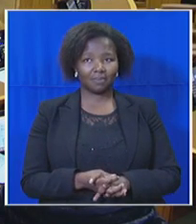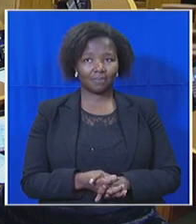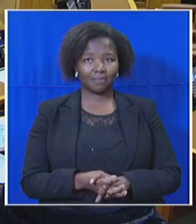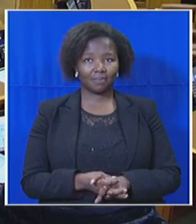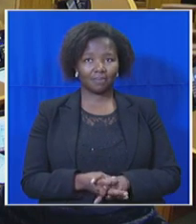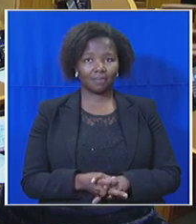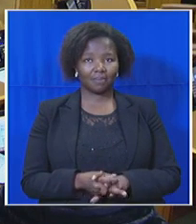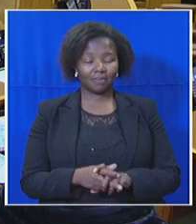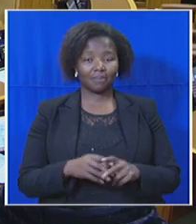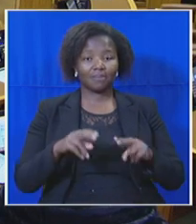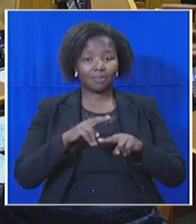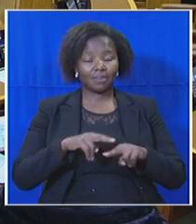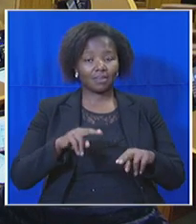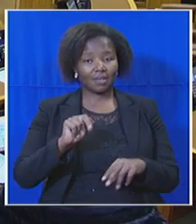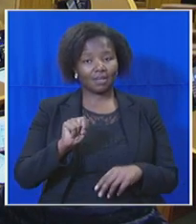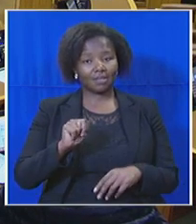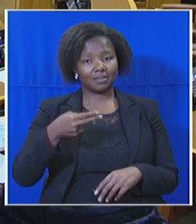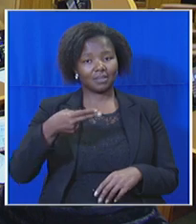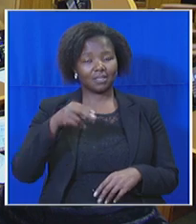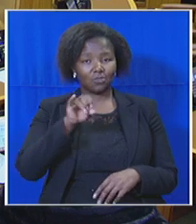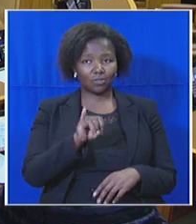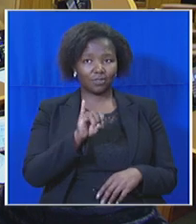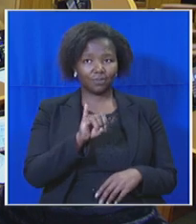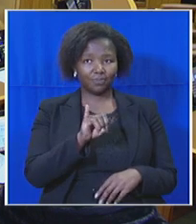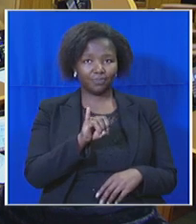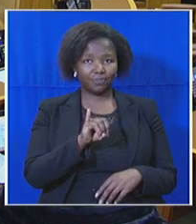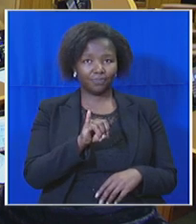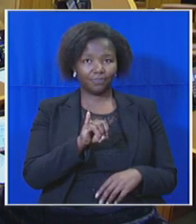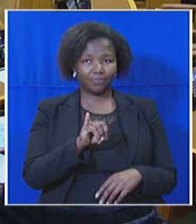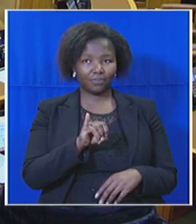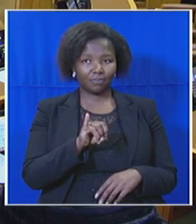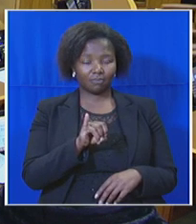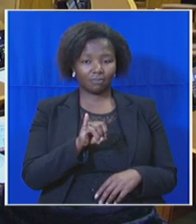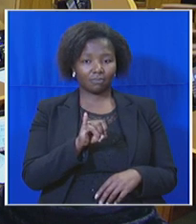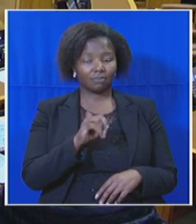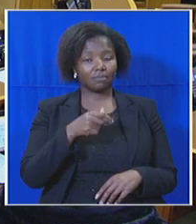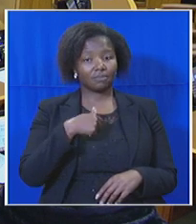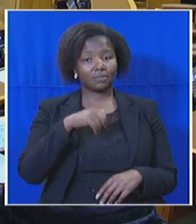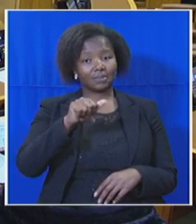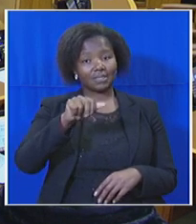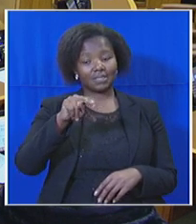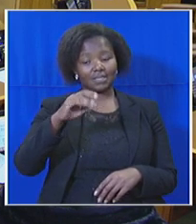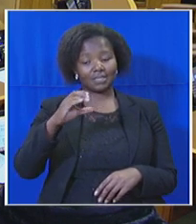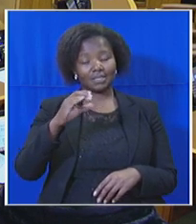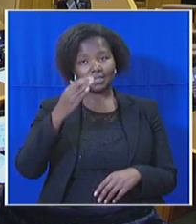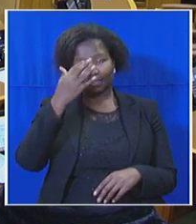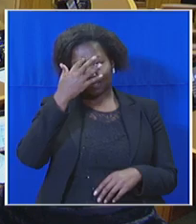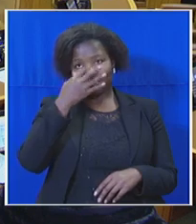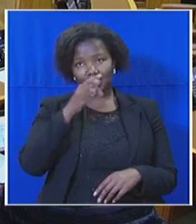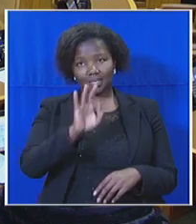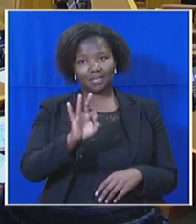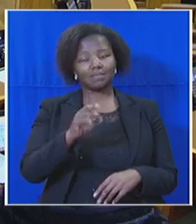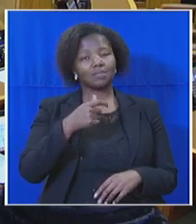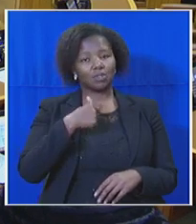National Health Insurance. Mfumo wa ANC wu themendhela ndzawulo